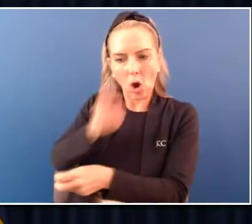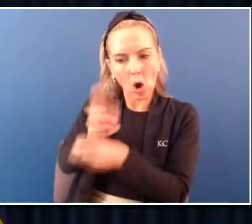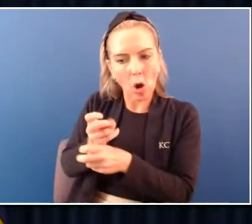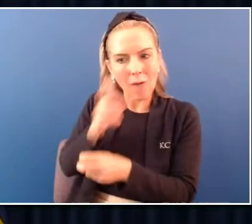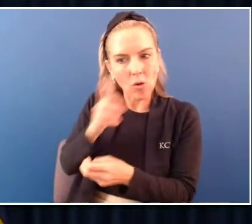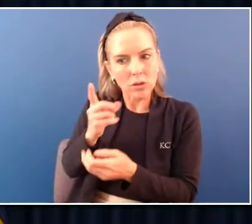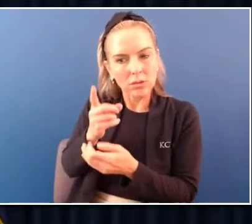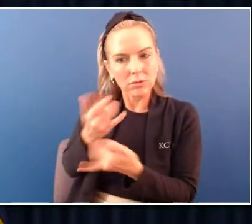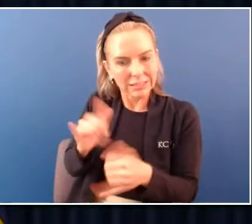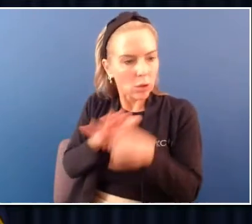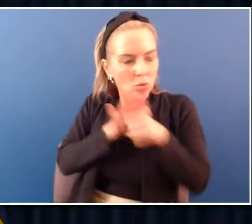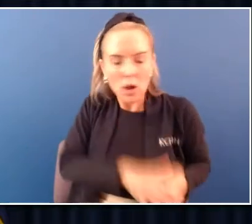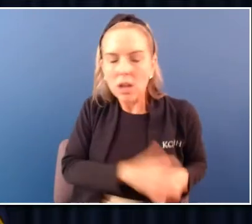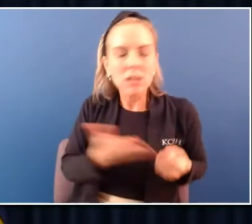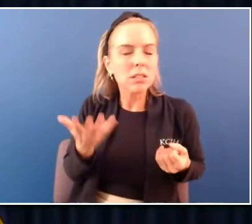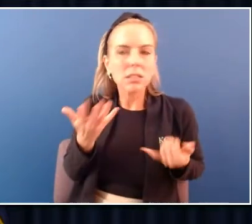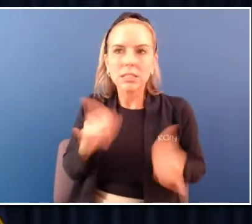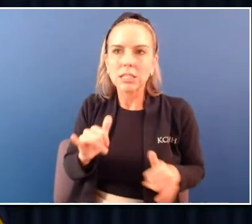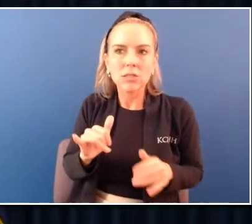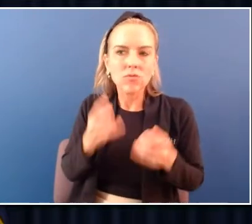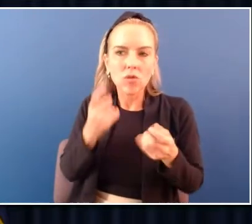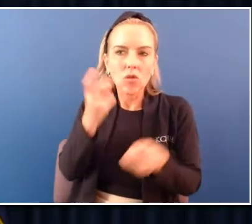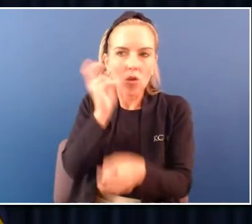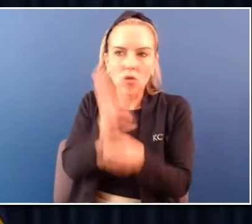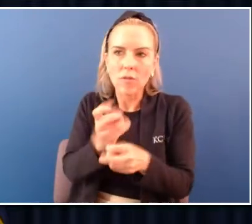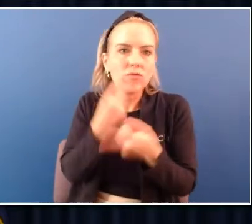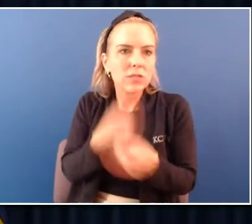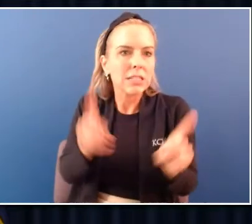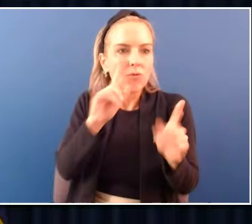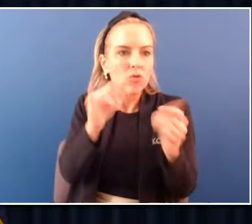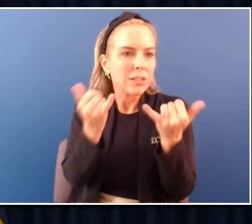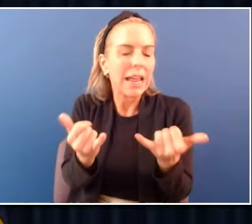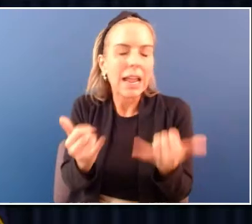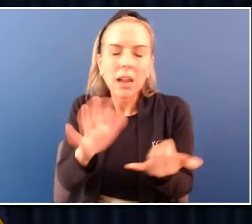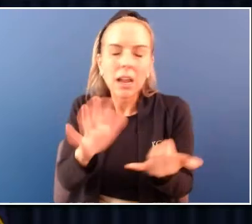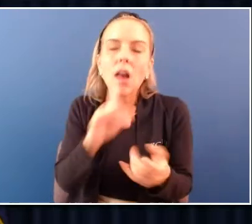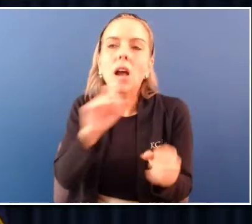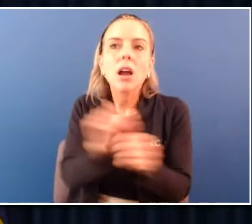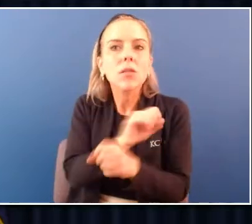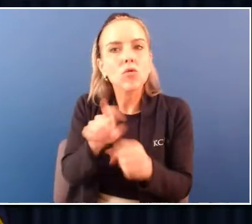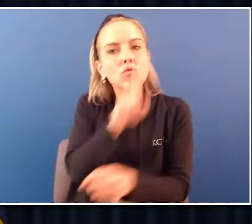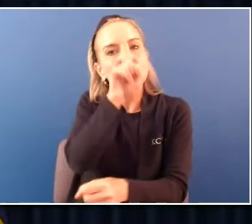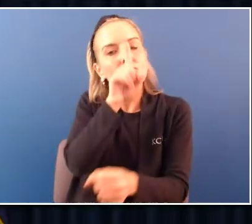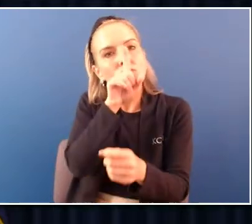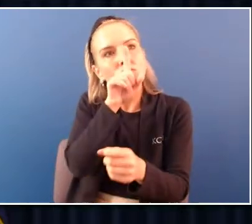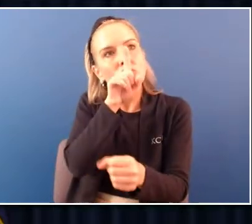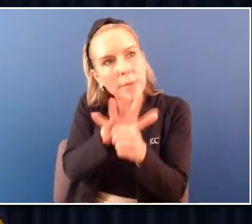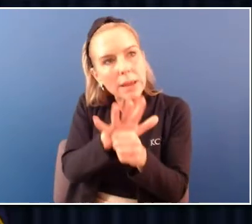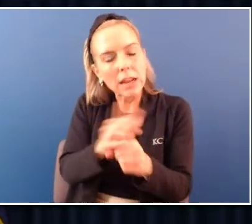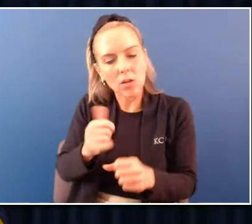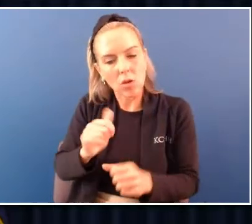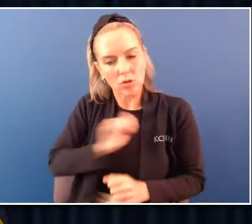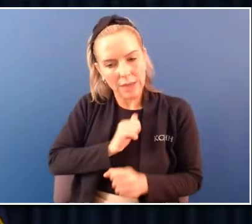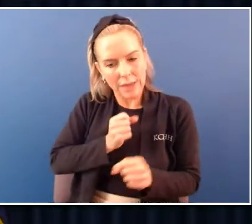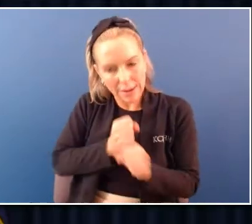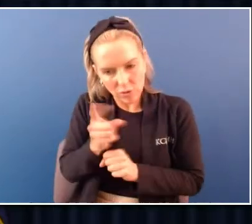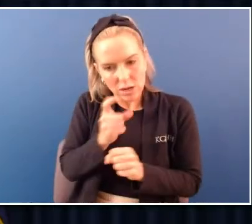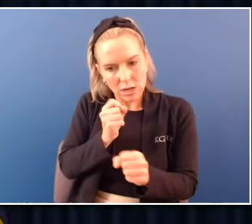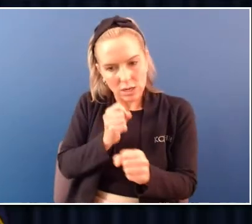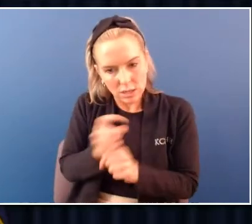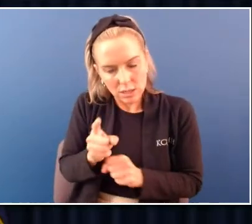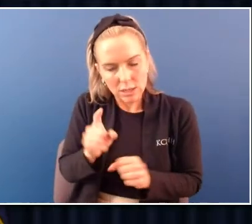succeed today, and ultimately recommit ourselves every year to never